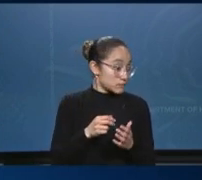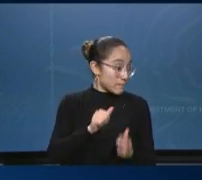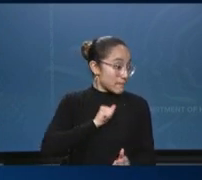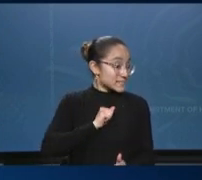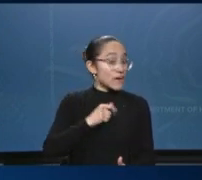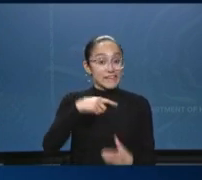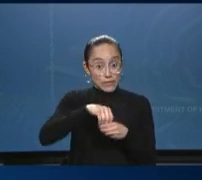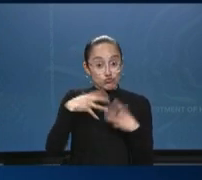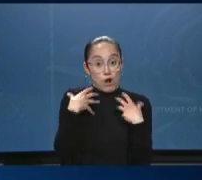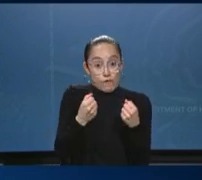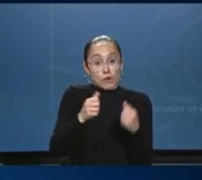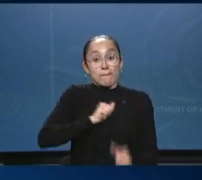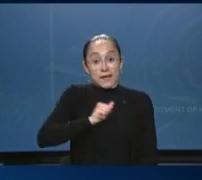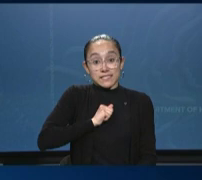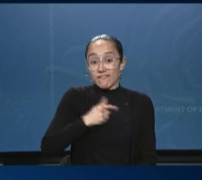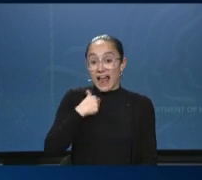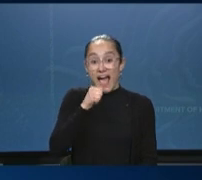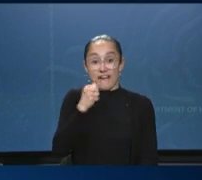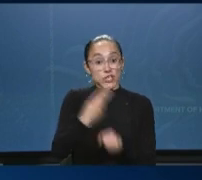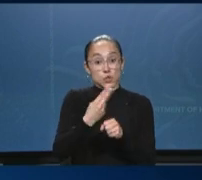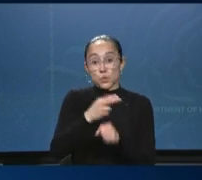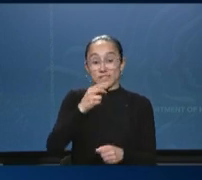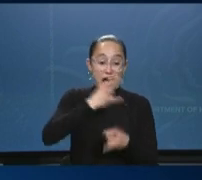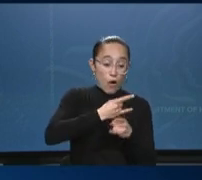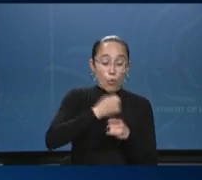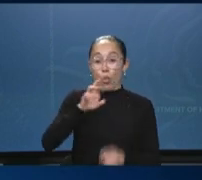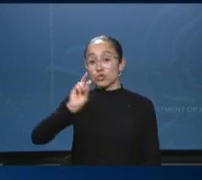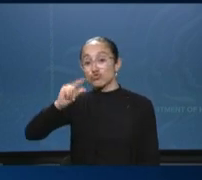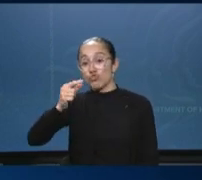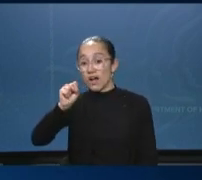of 2003, that's really important to me.